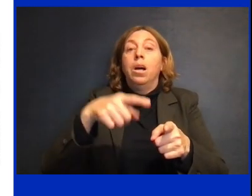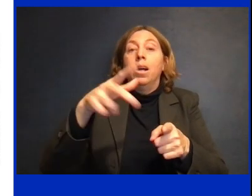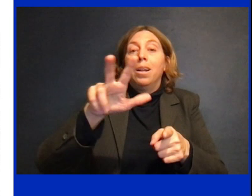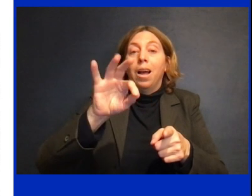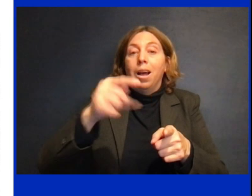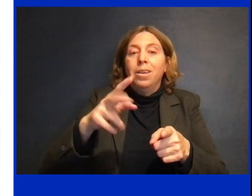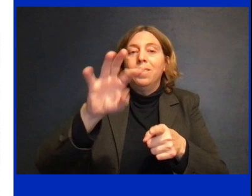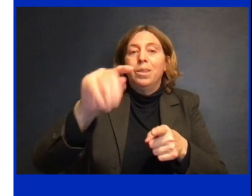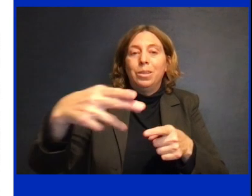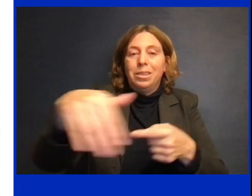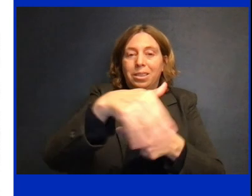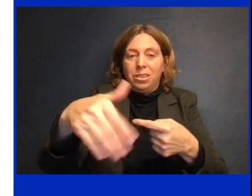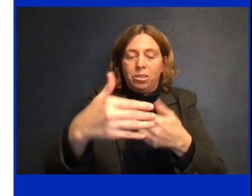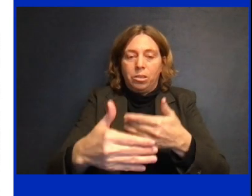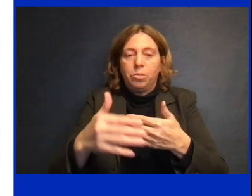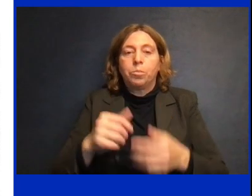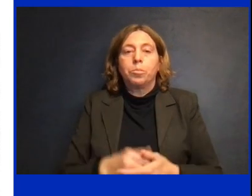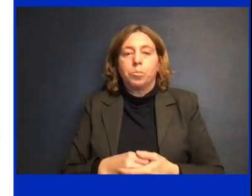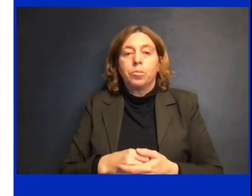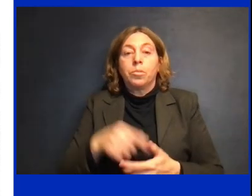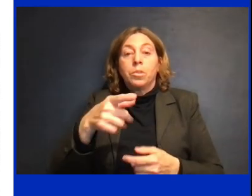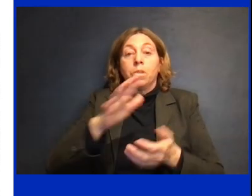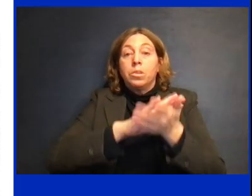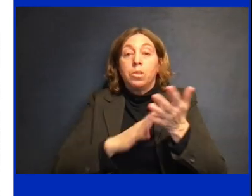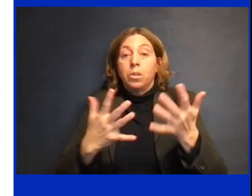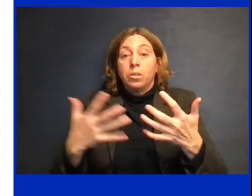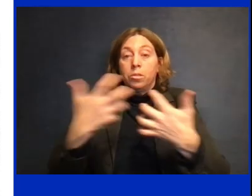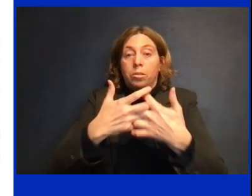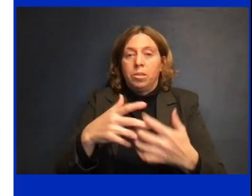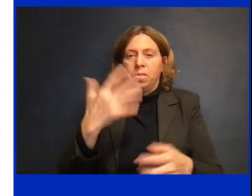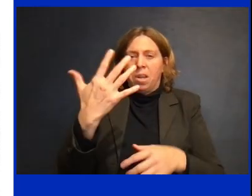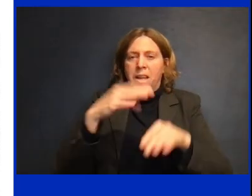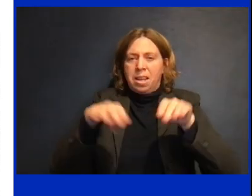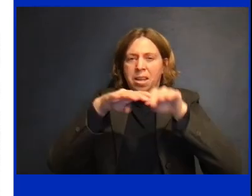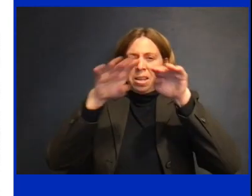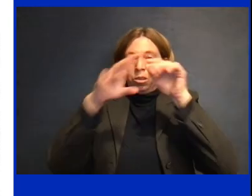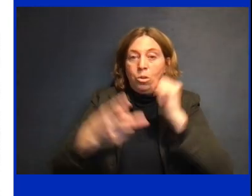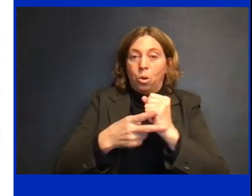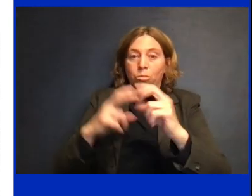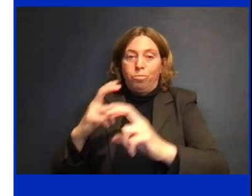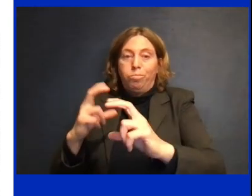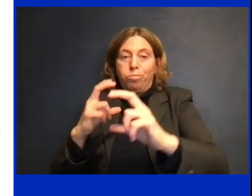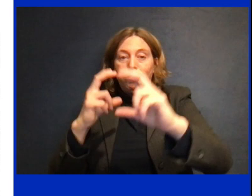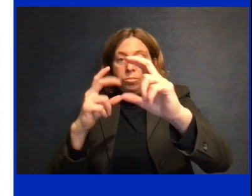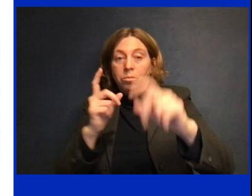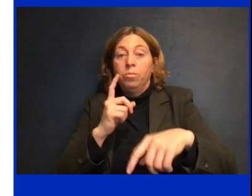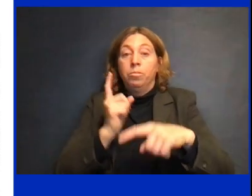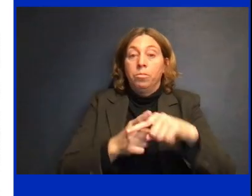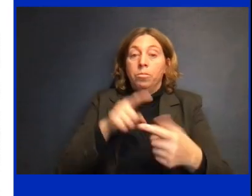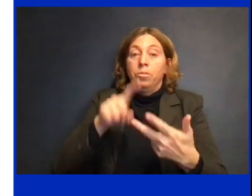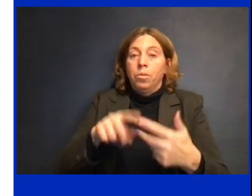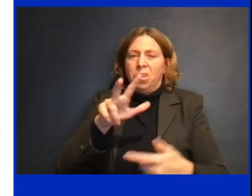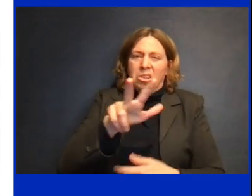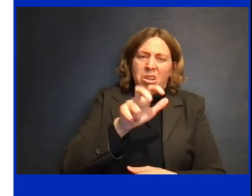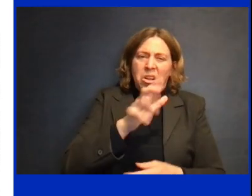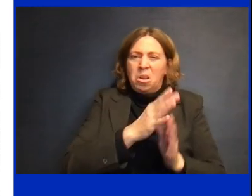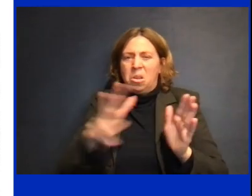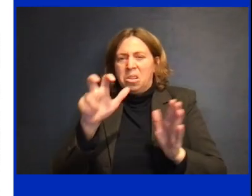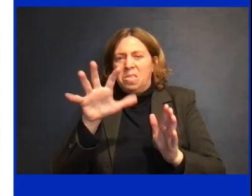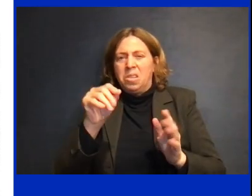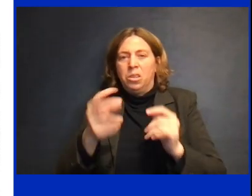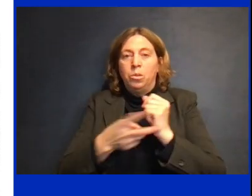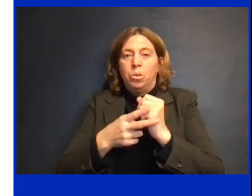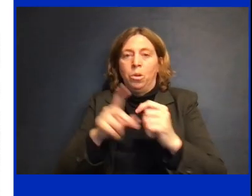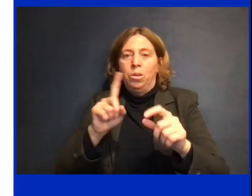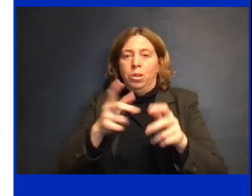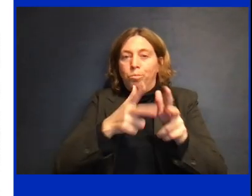Street. This facility is designed to encompass 5 levels of storage, accommodating approximately 300 to